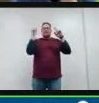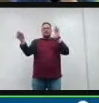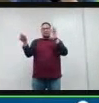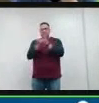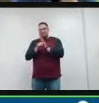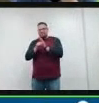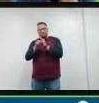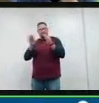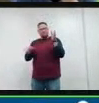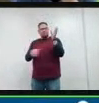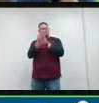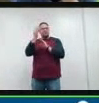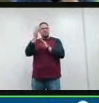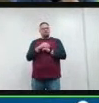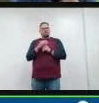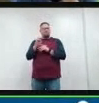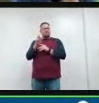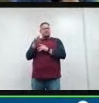that. Maria.